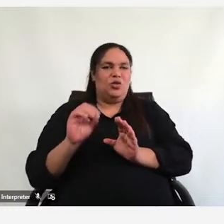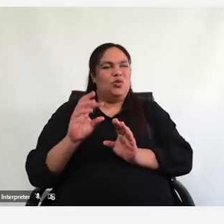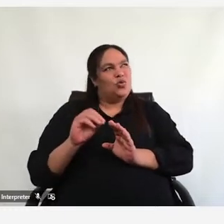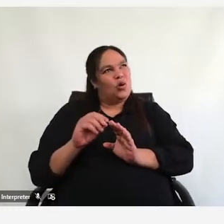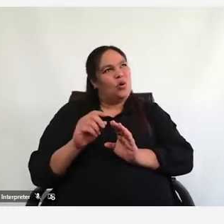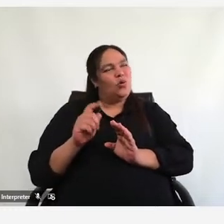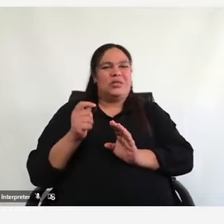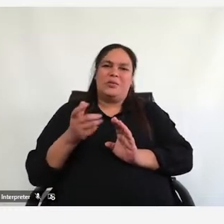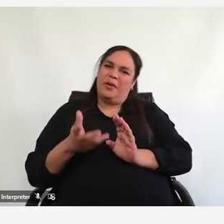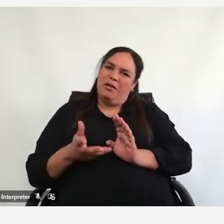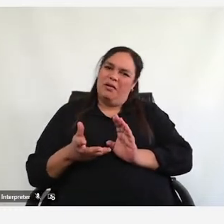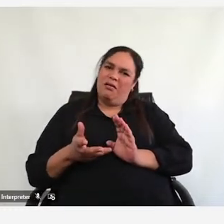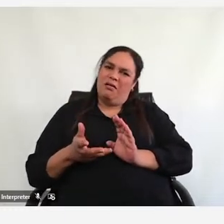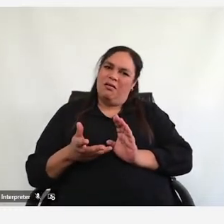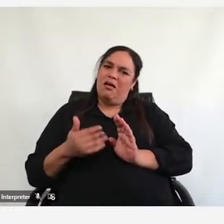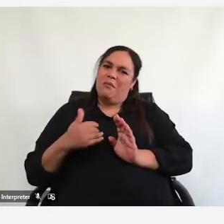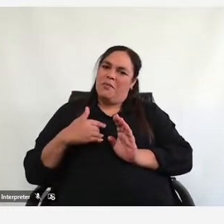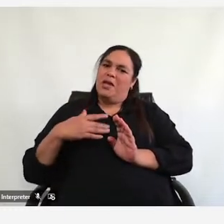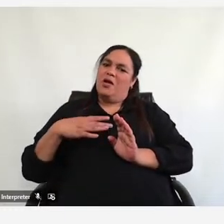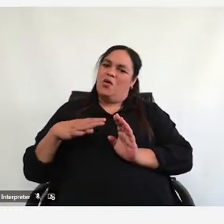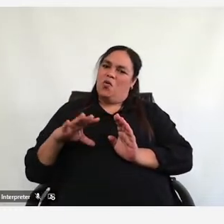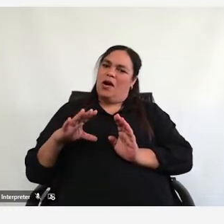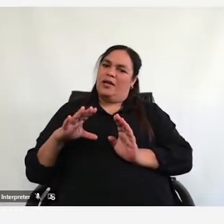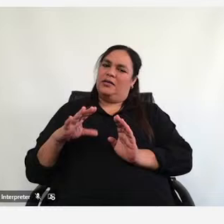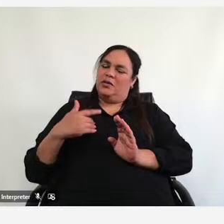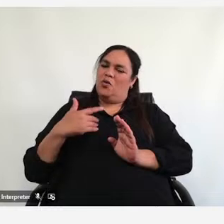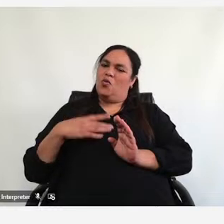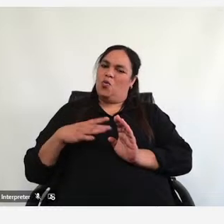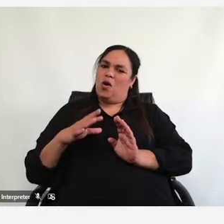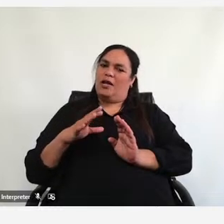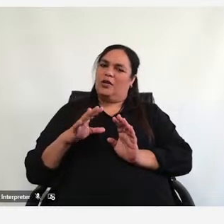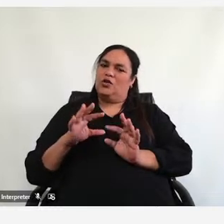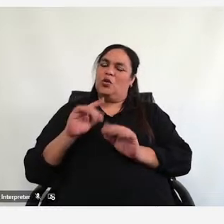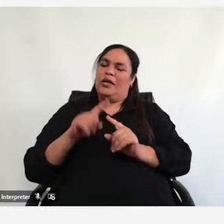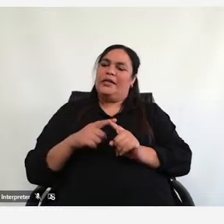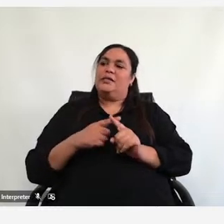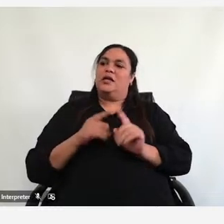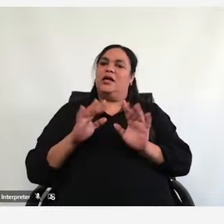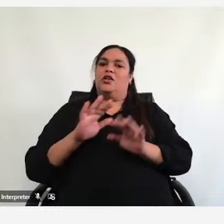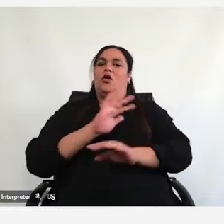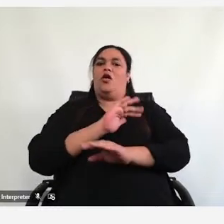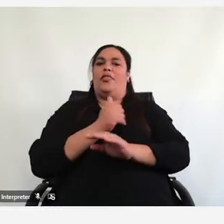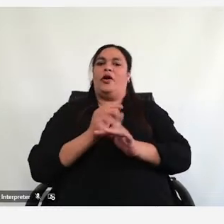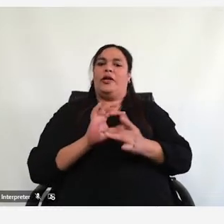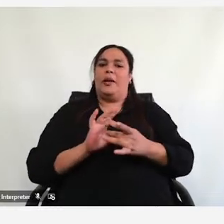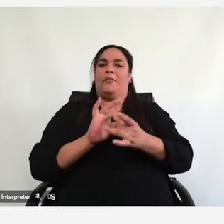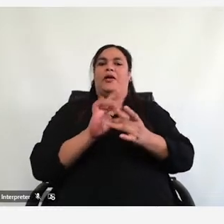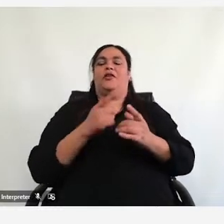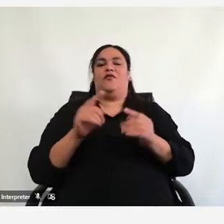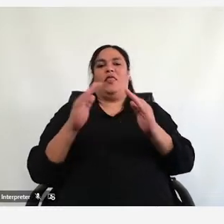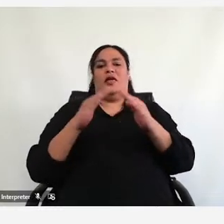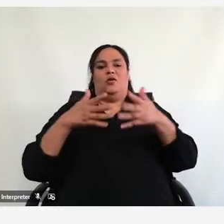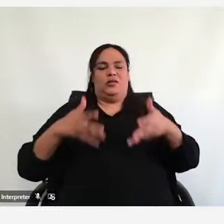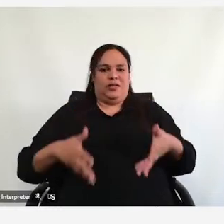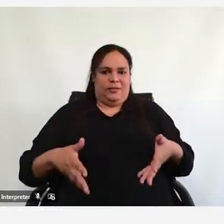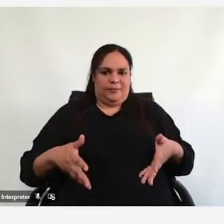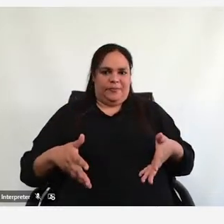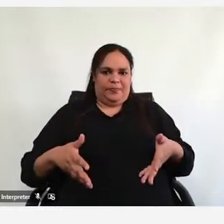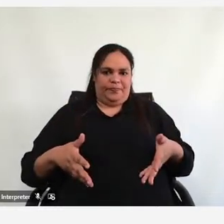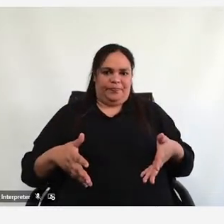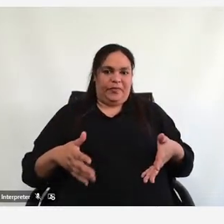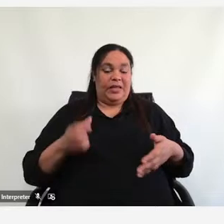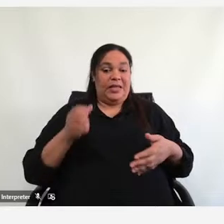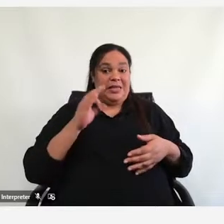Speaker, I would actually now like to make an executive authority commitment to this House.